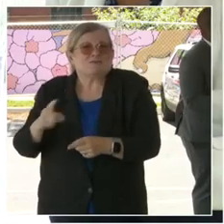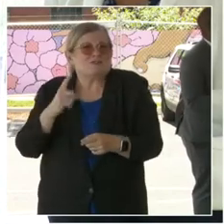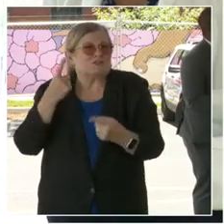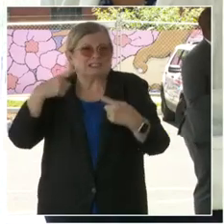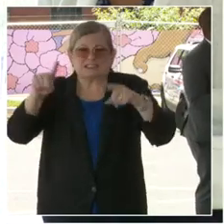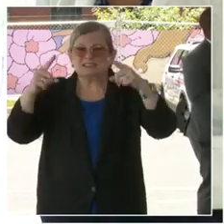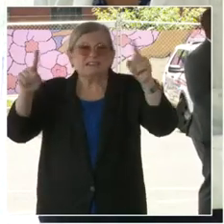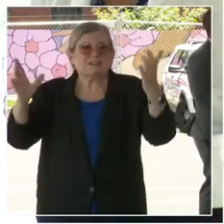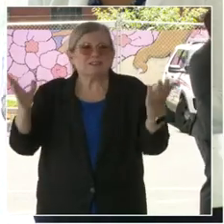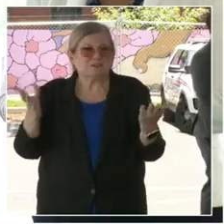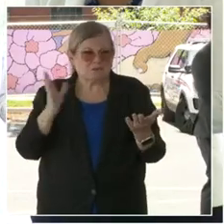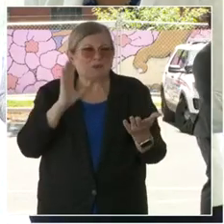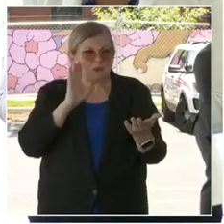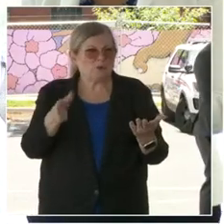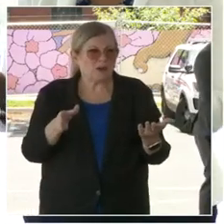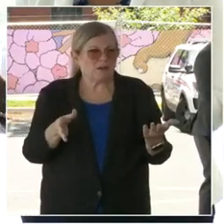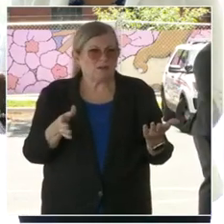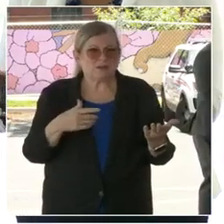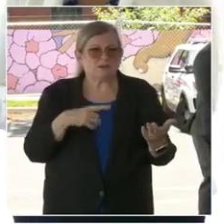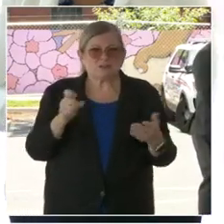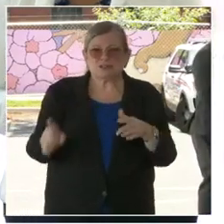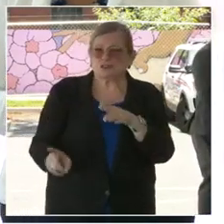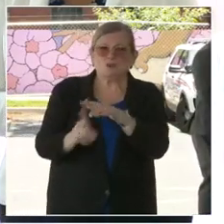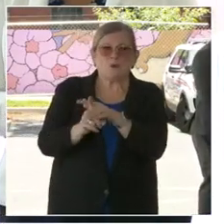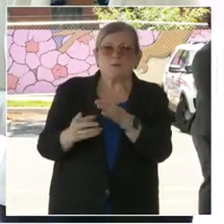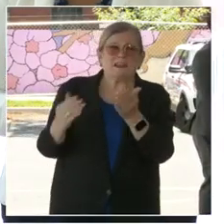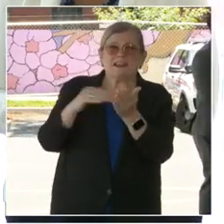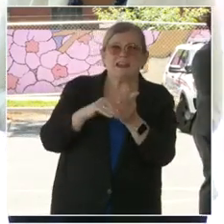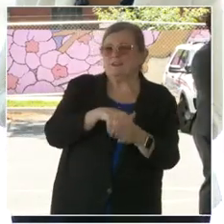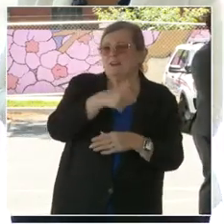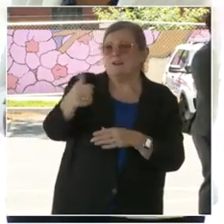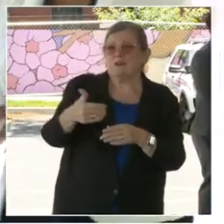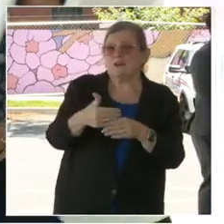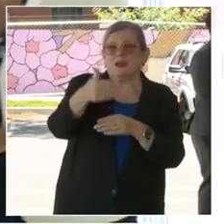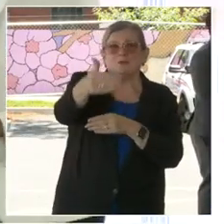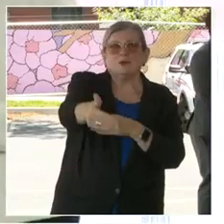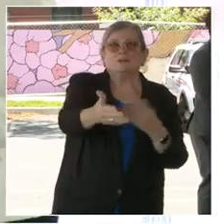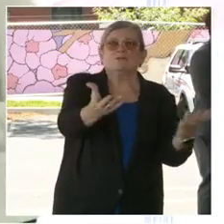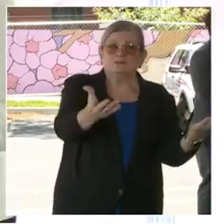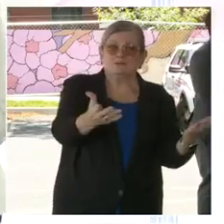it will be, maybe it'll show up again in a neighborhood near you.